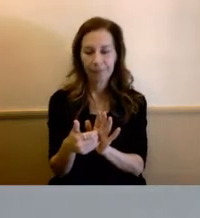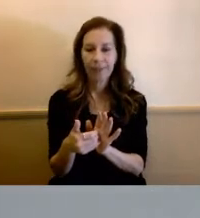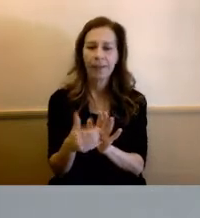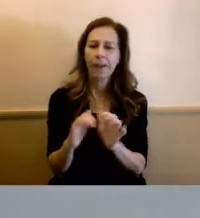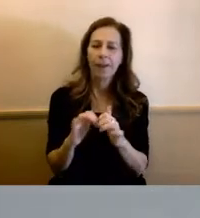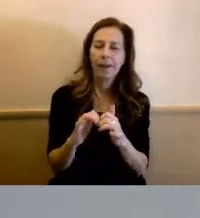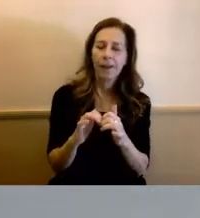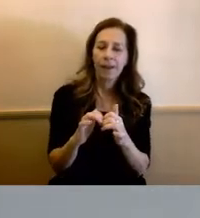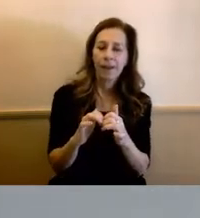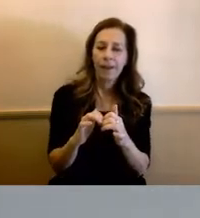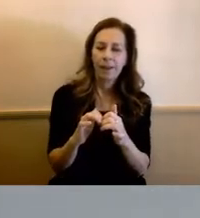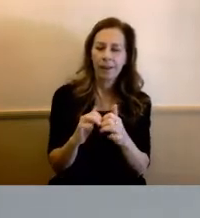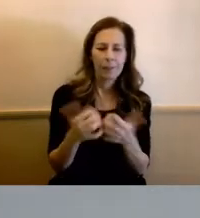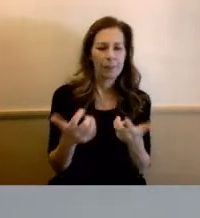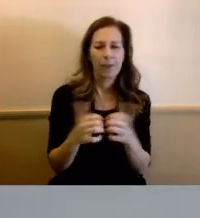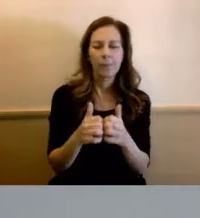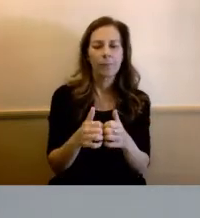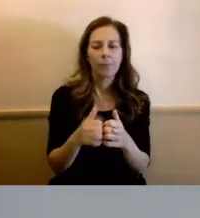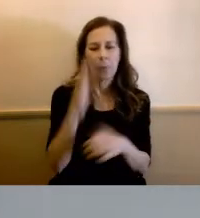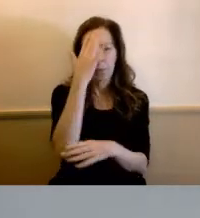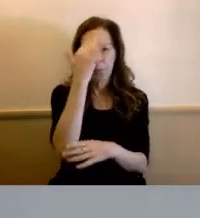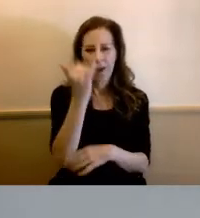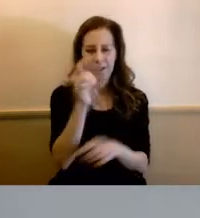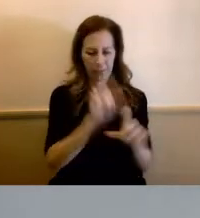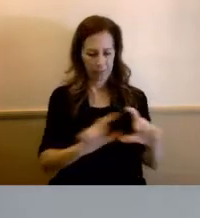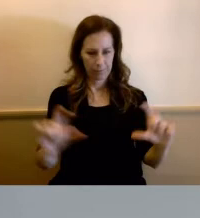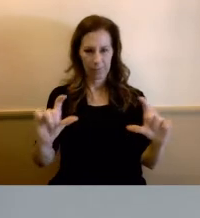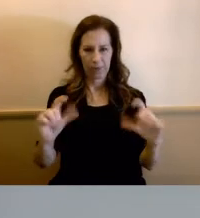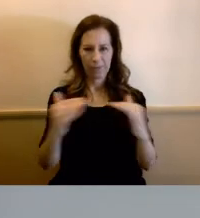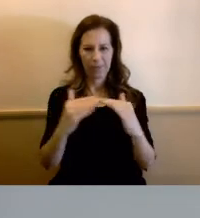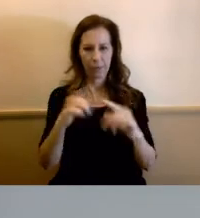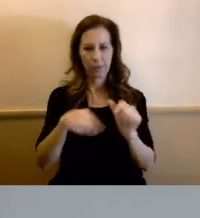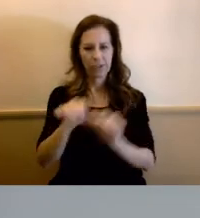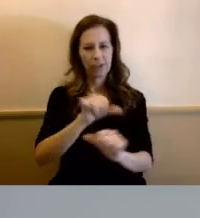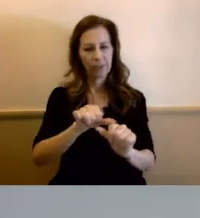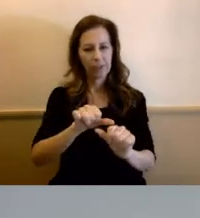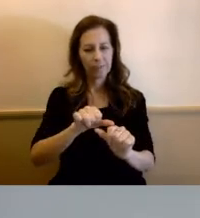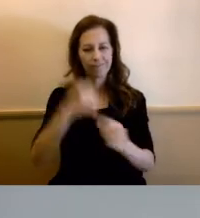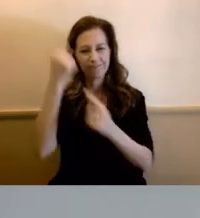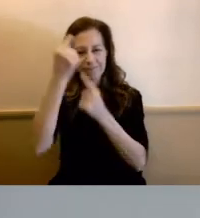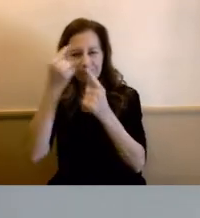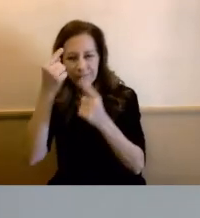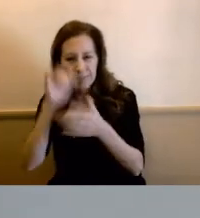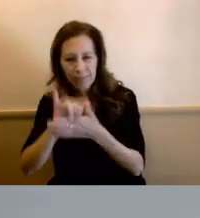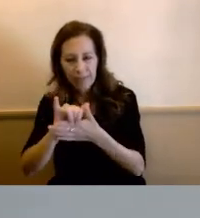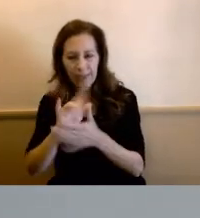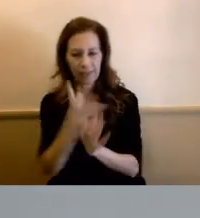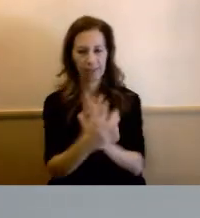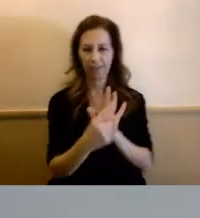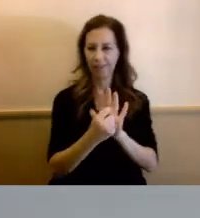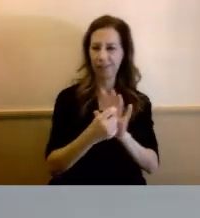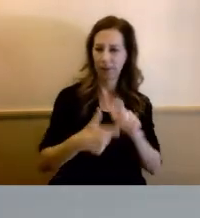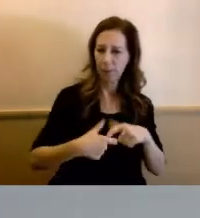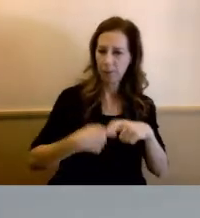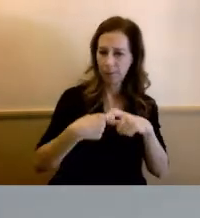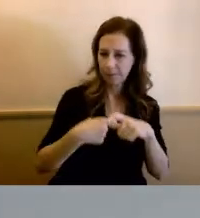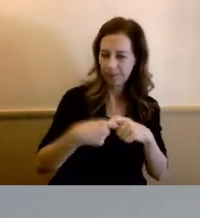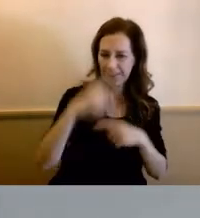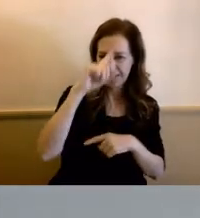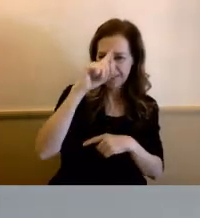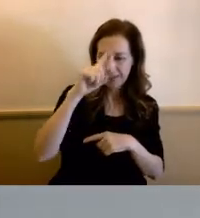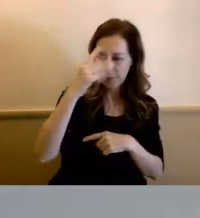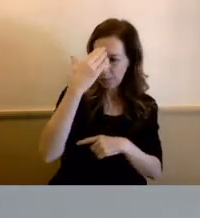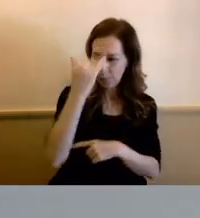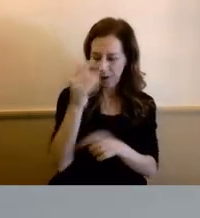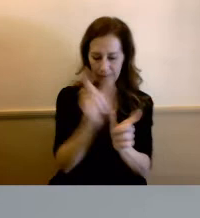what made me set these equal to each other? Go ahead and think about that. Pause this really fast and think about why did I set them equal to each other?